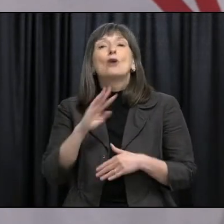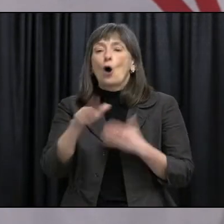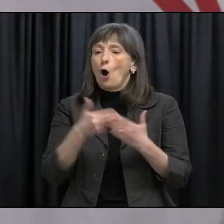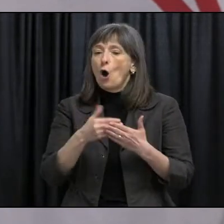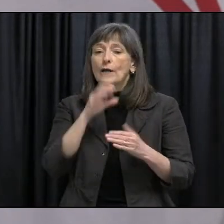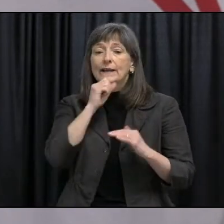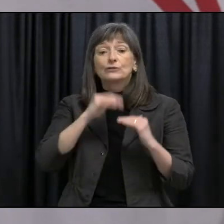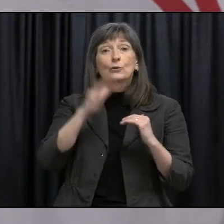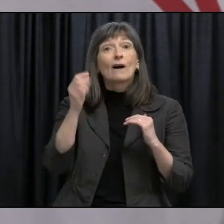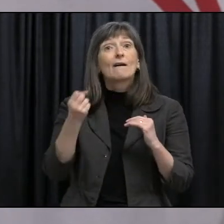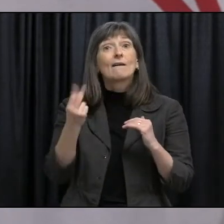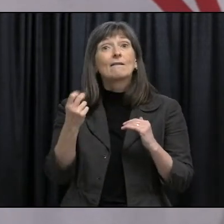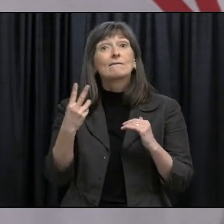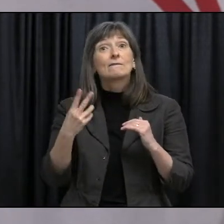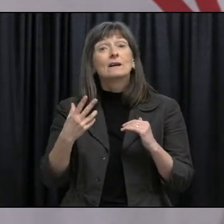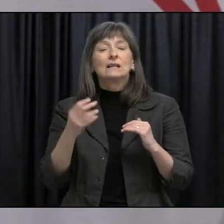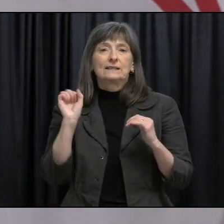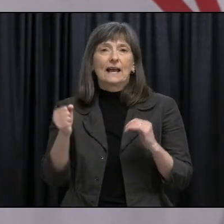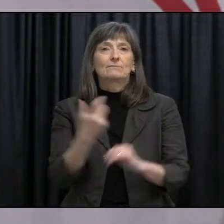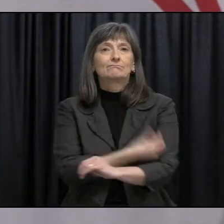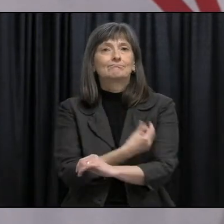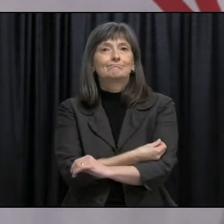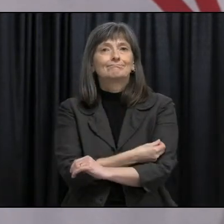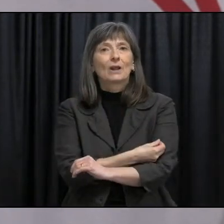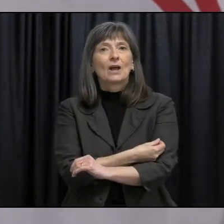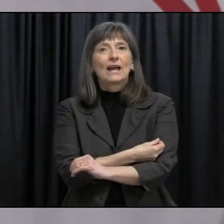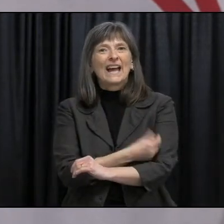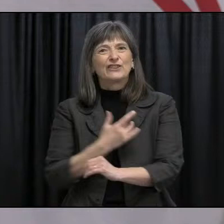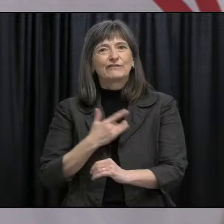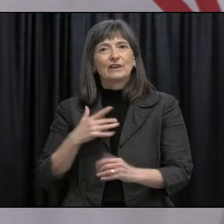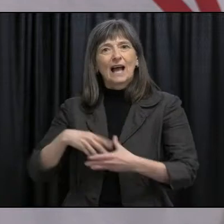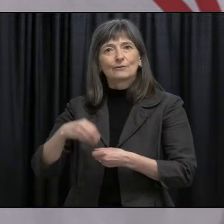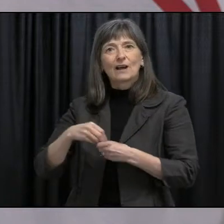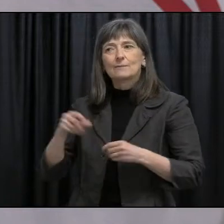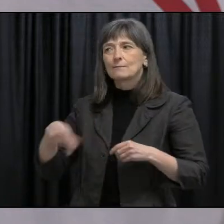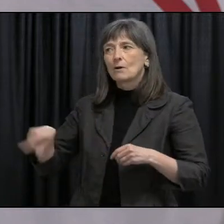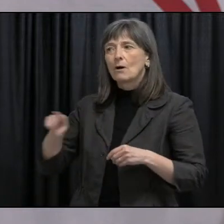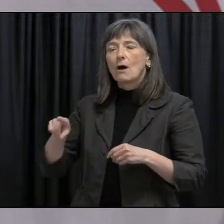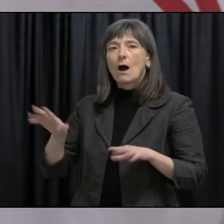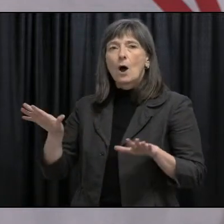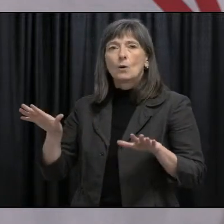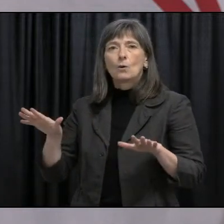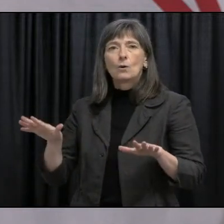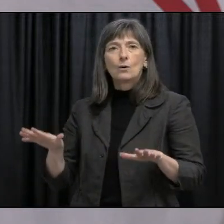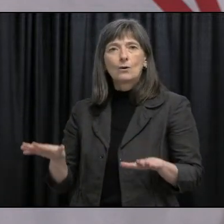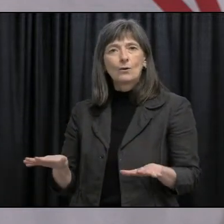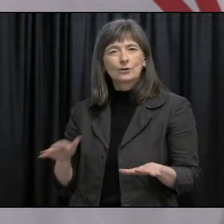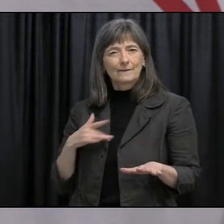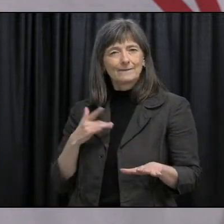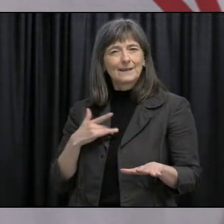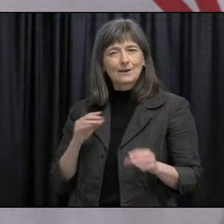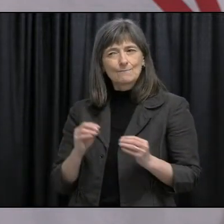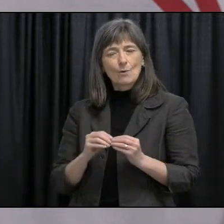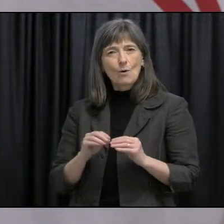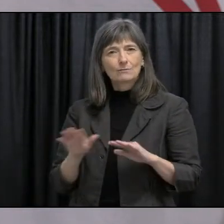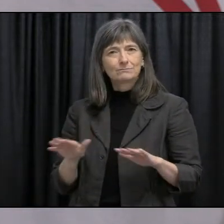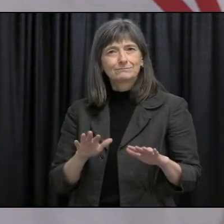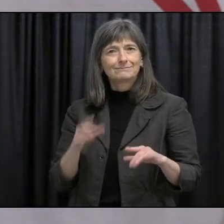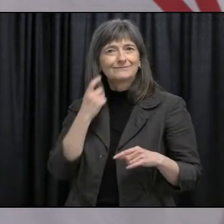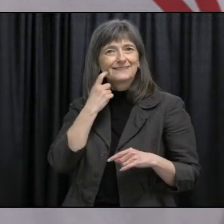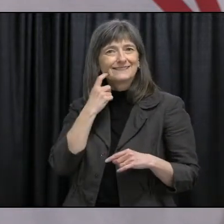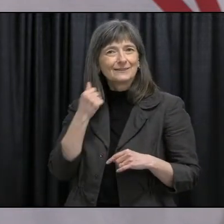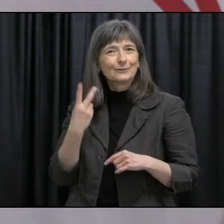can really get a sense of relief in the population and the people that I've talked to throughout the province over the last few